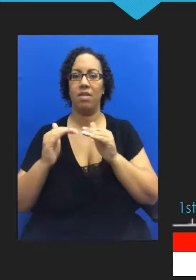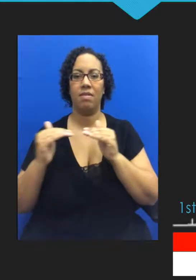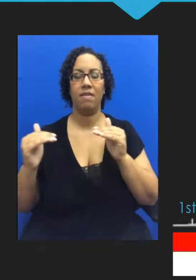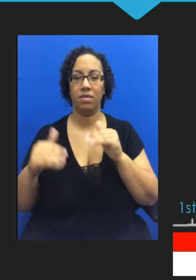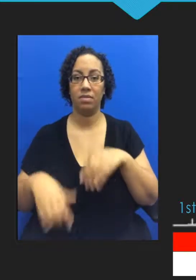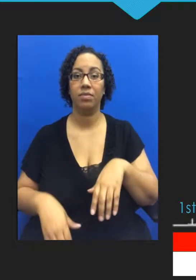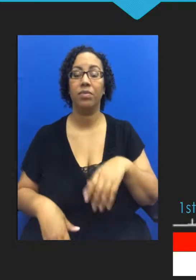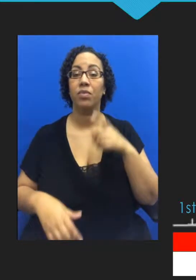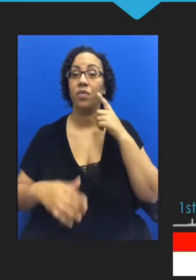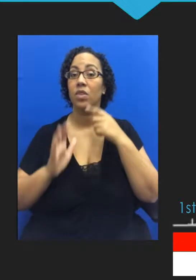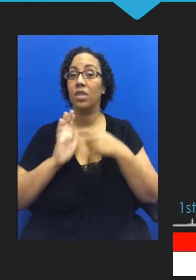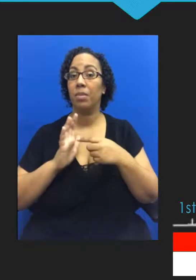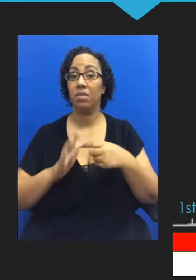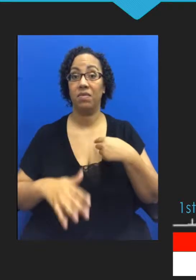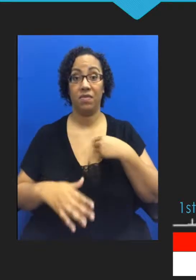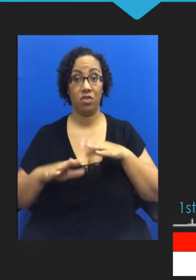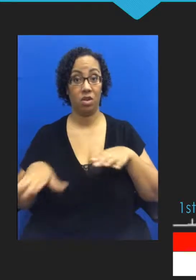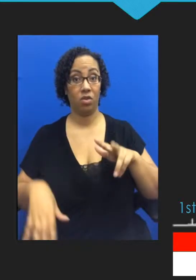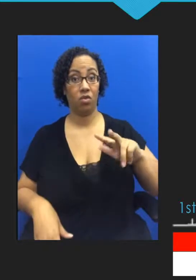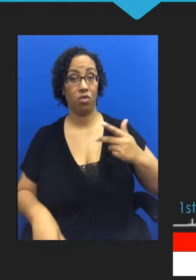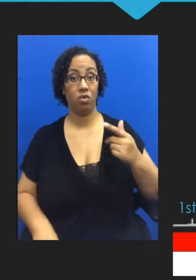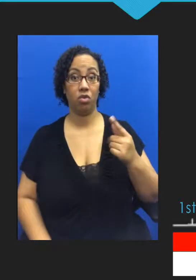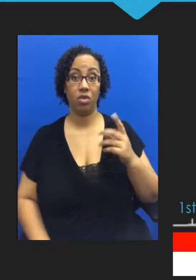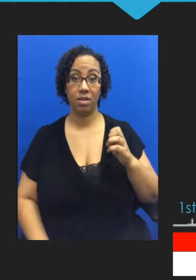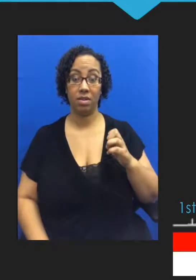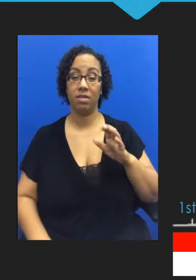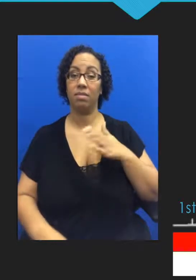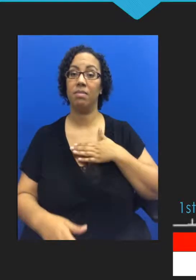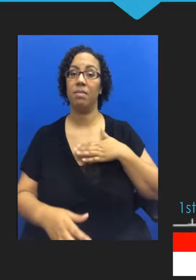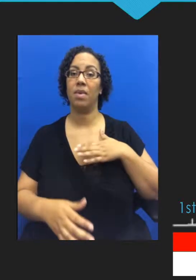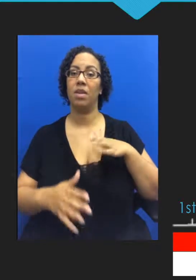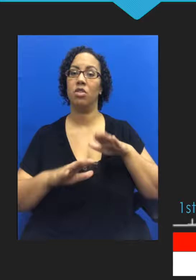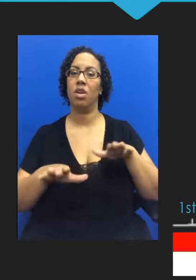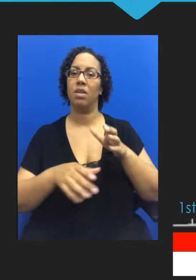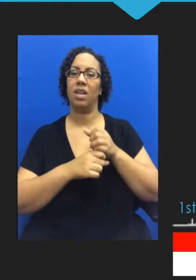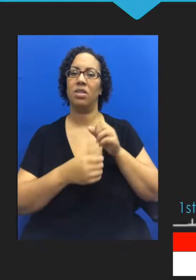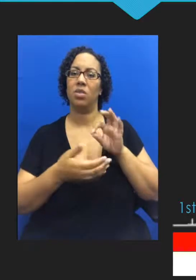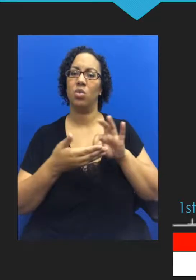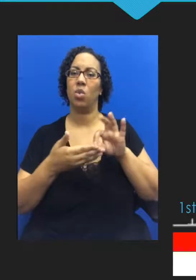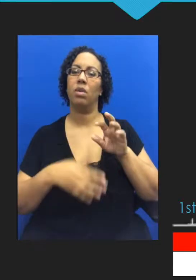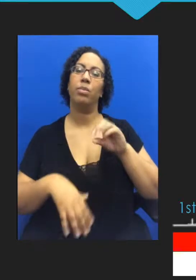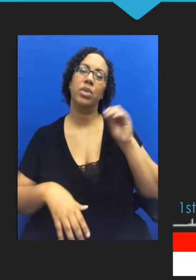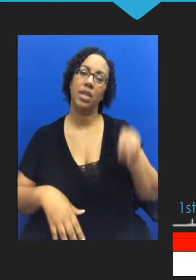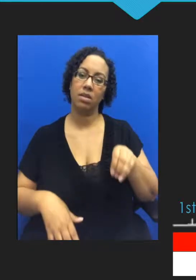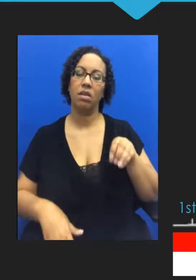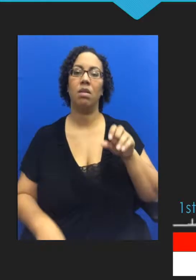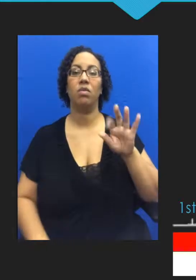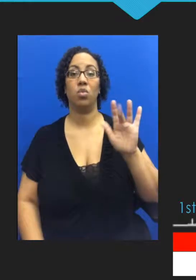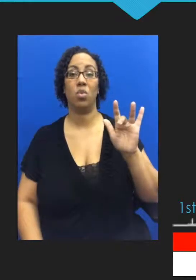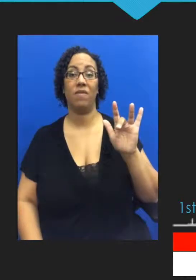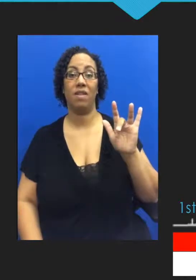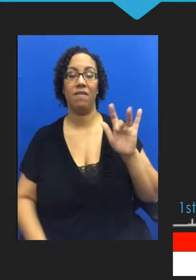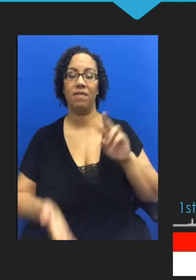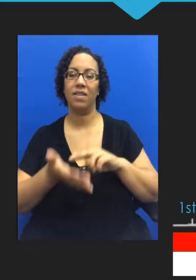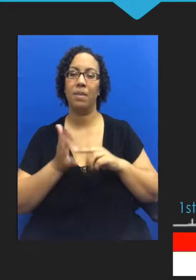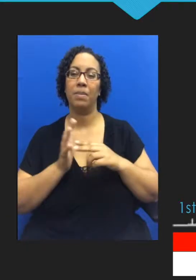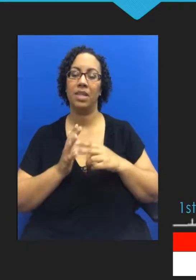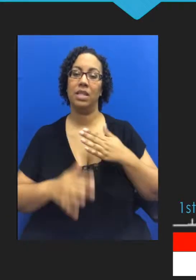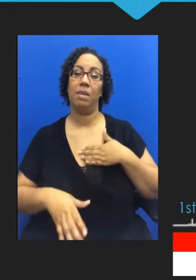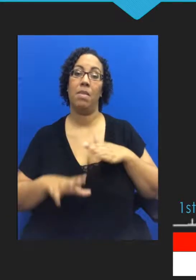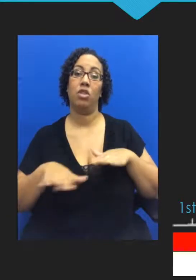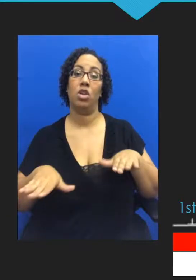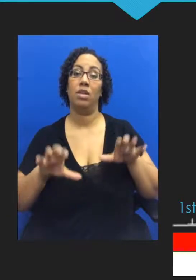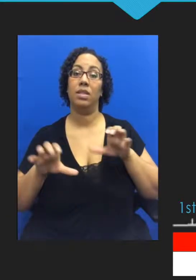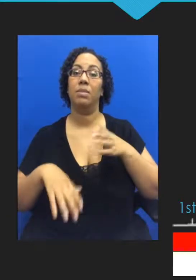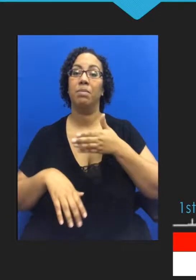continuum in comparison to other students of the same grade level. If I have a child in 3rd grade, and my child received a percentile